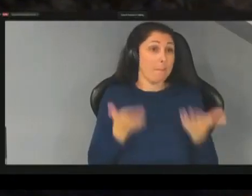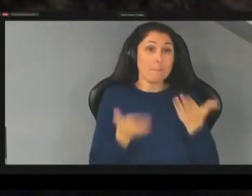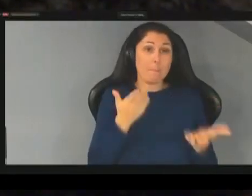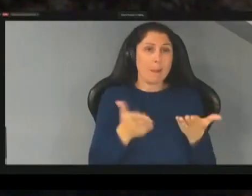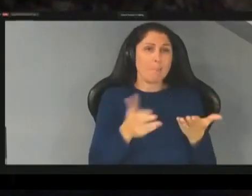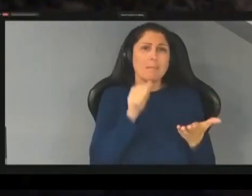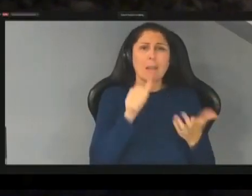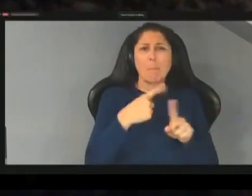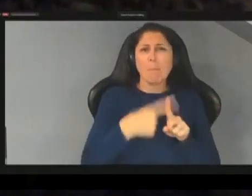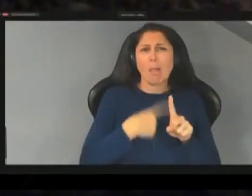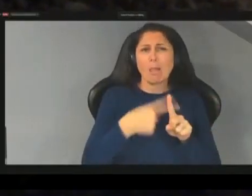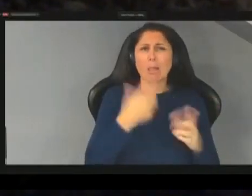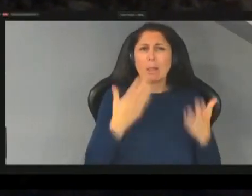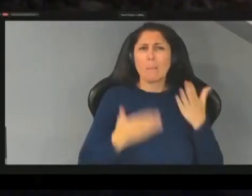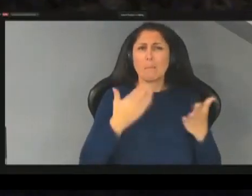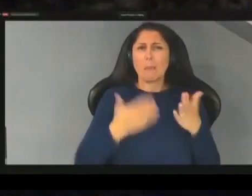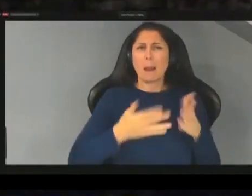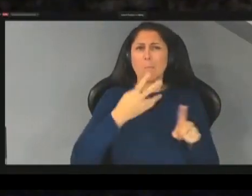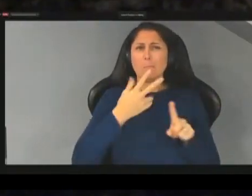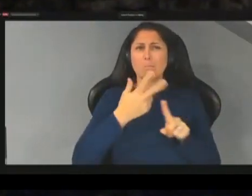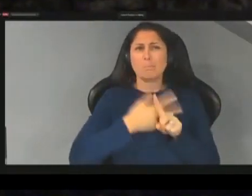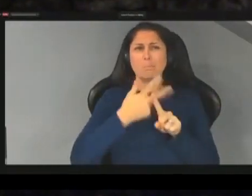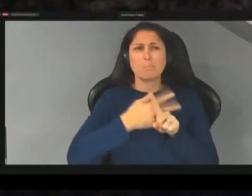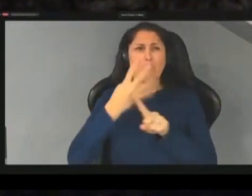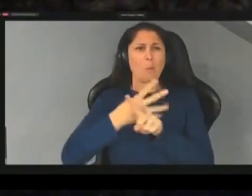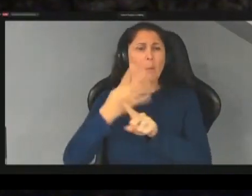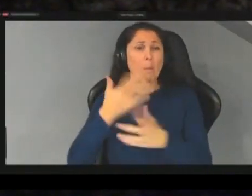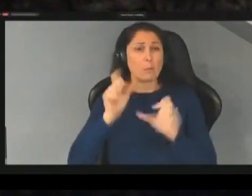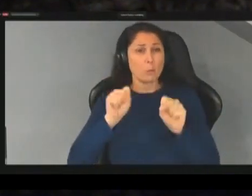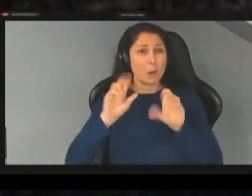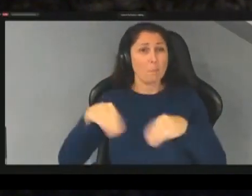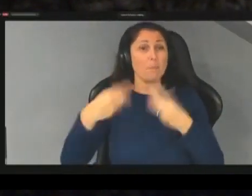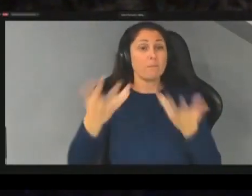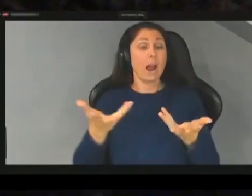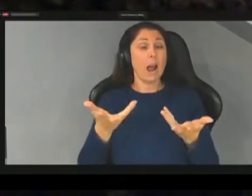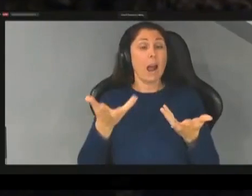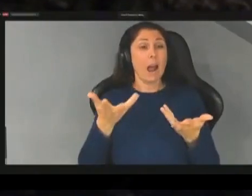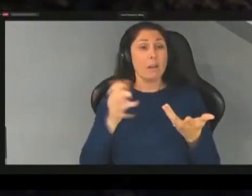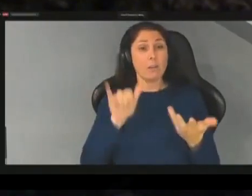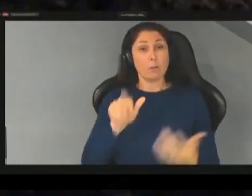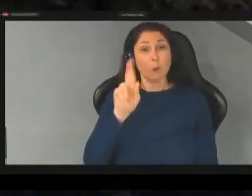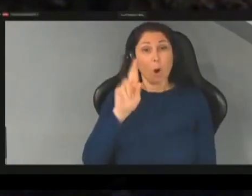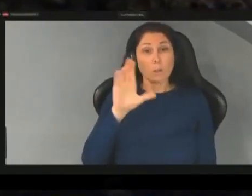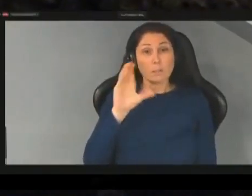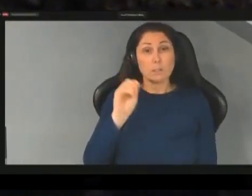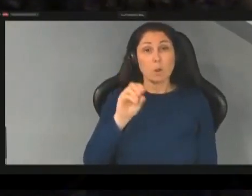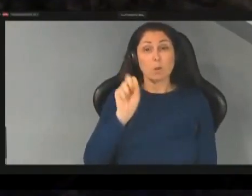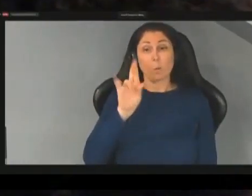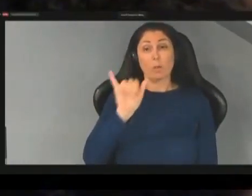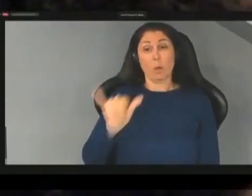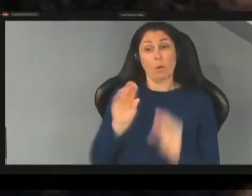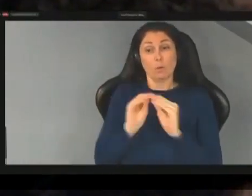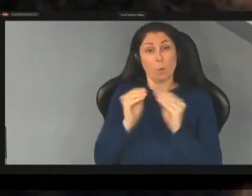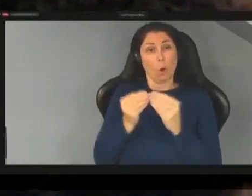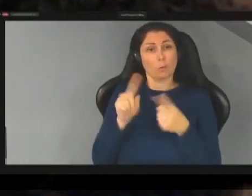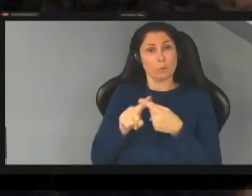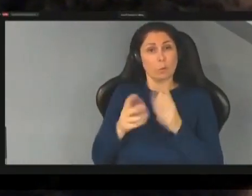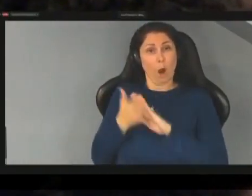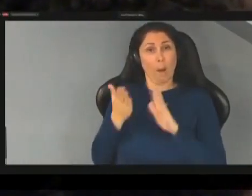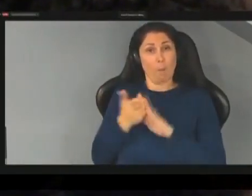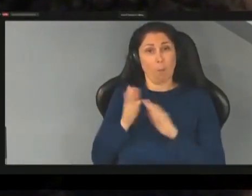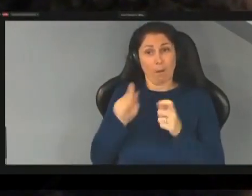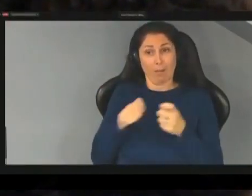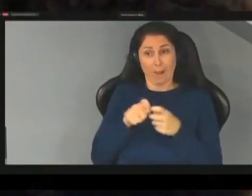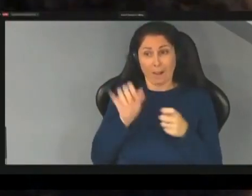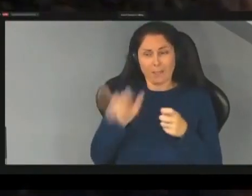perhaps quarterly, the opportunity there is to provide those RCOs or organizations that operate like that with,